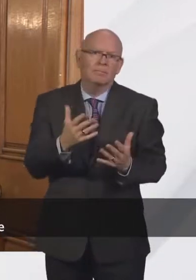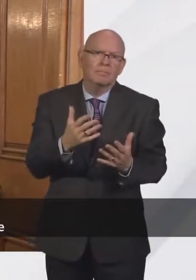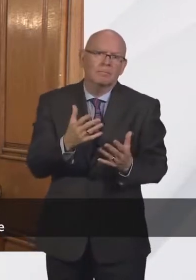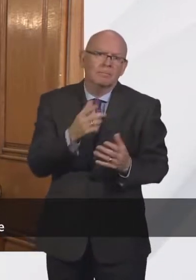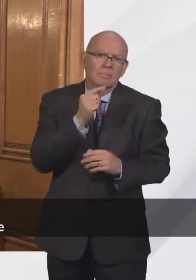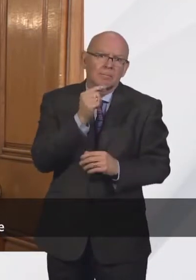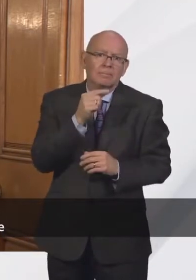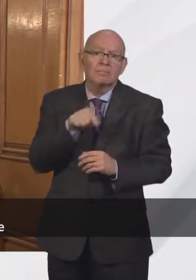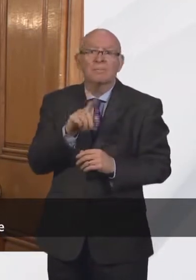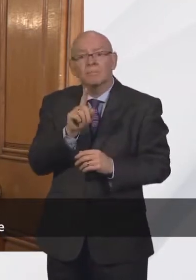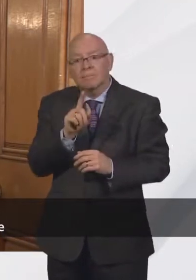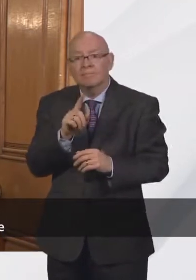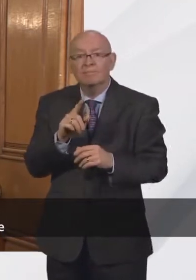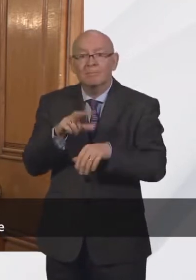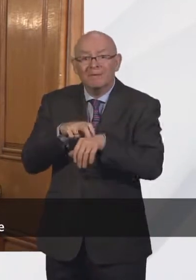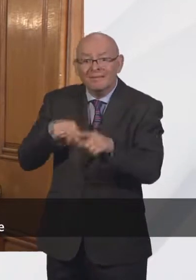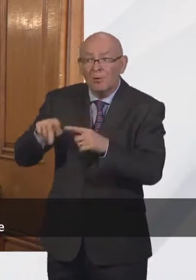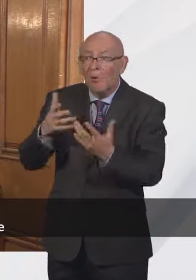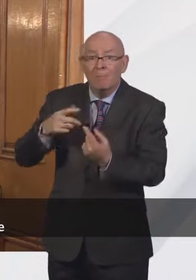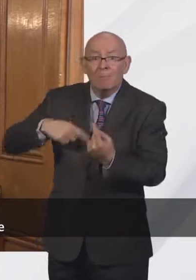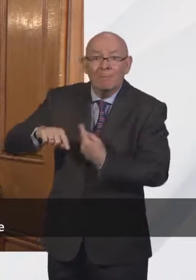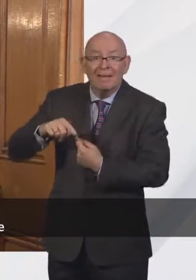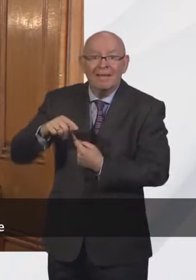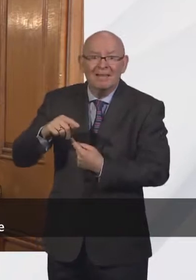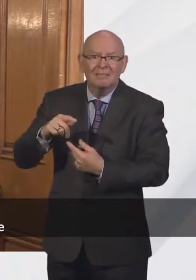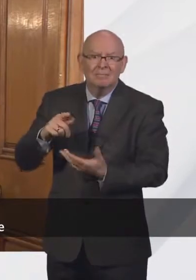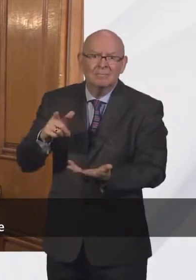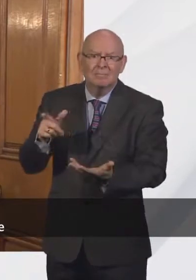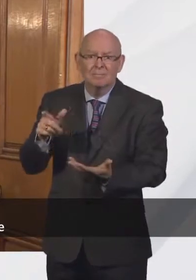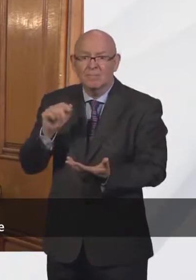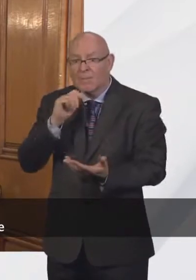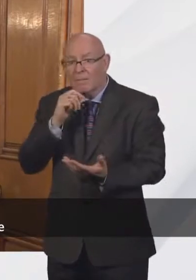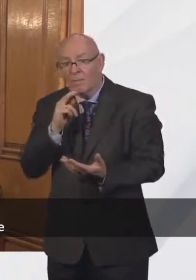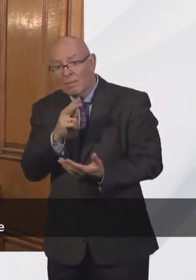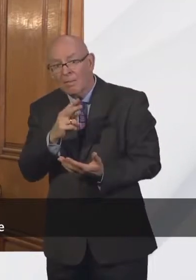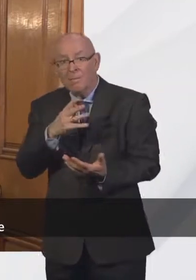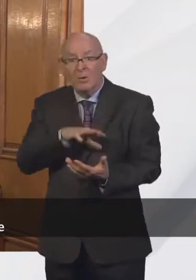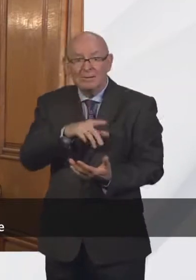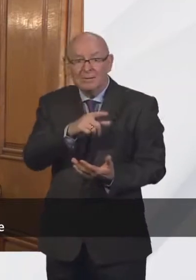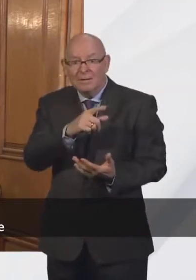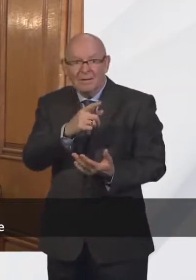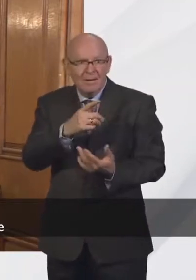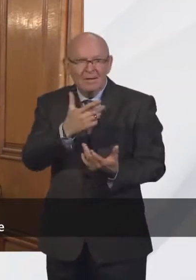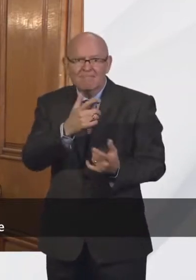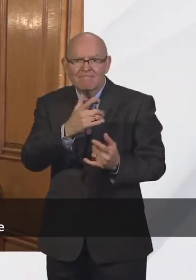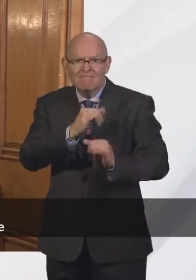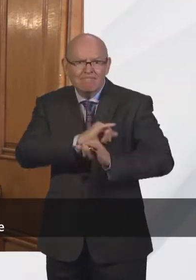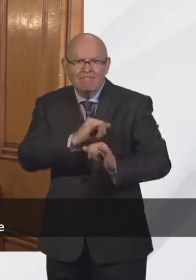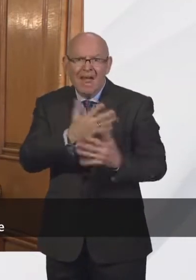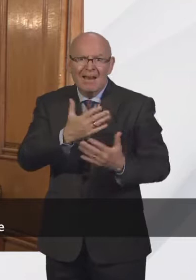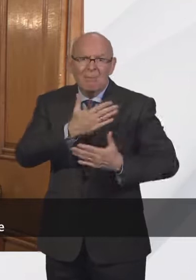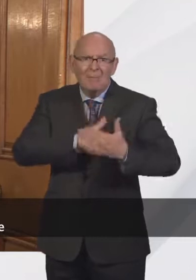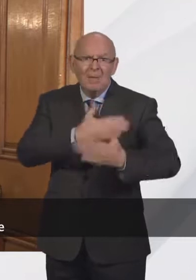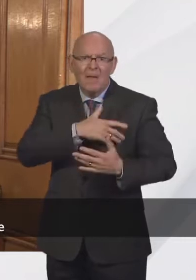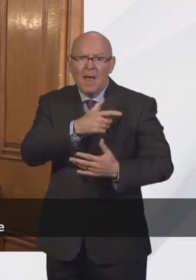Yesterday, the Deputy Chief Medical Officer and the Health Secretary set out updated advice for those